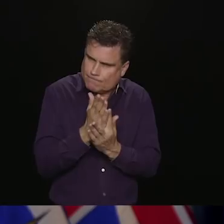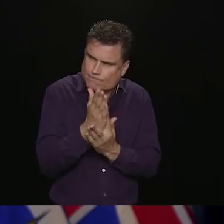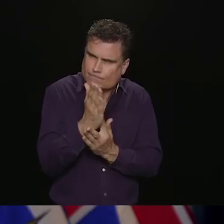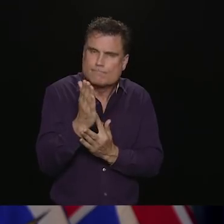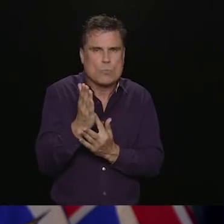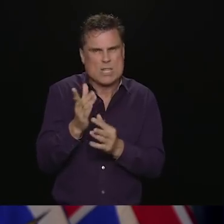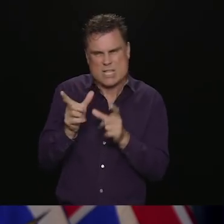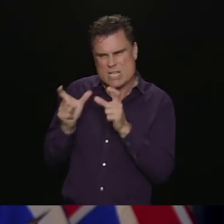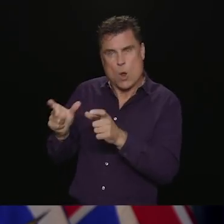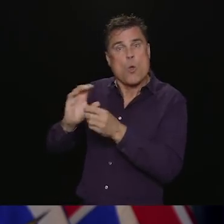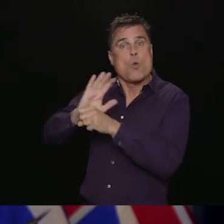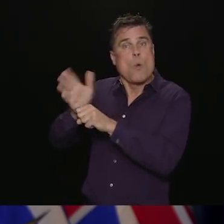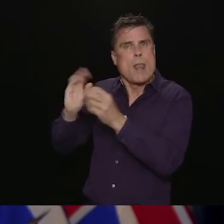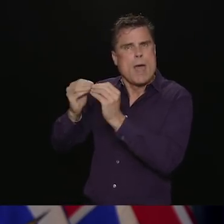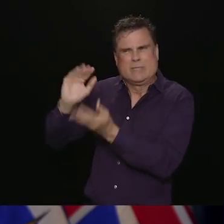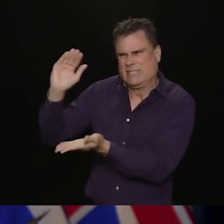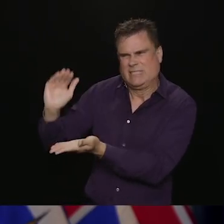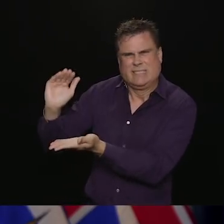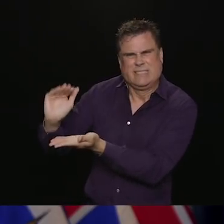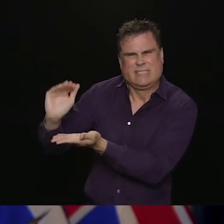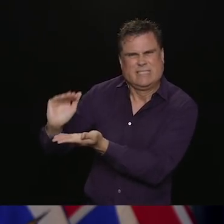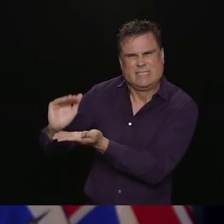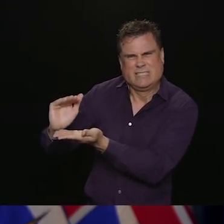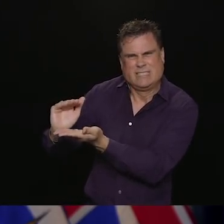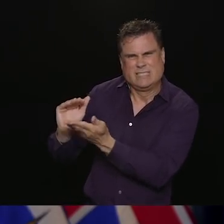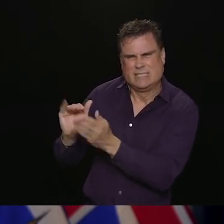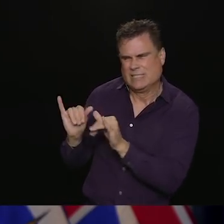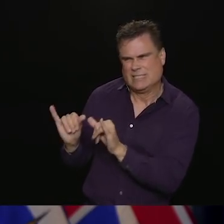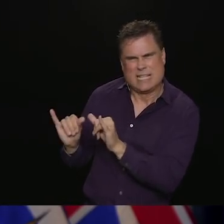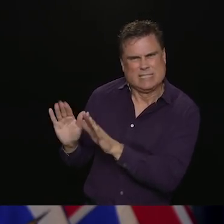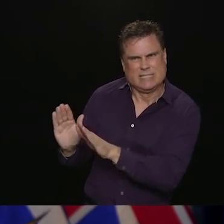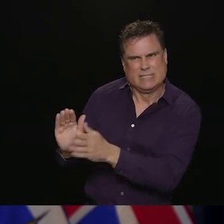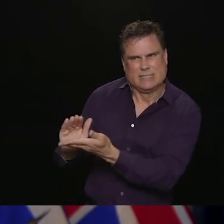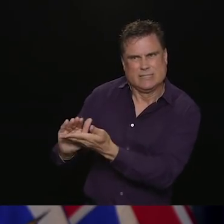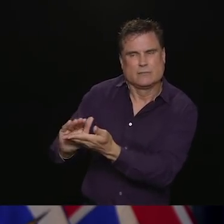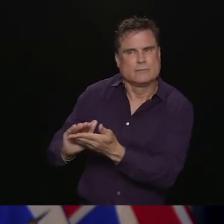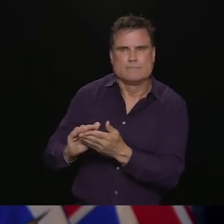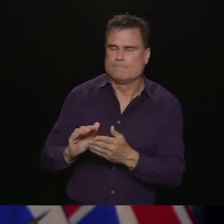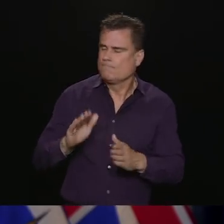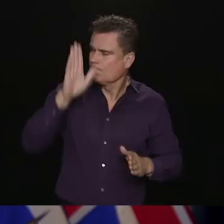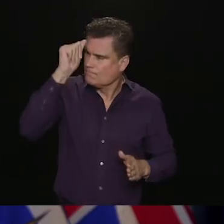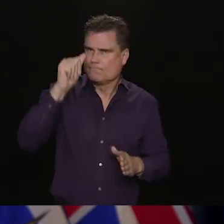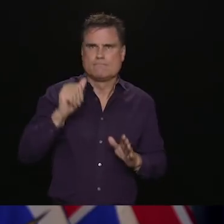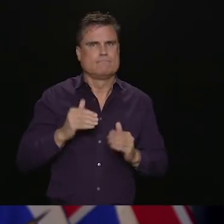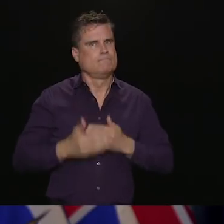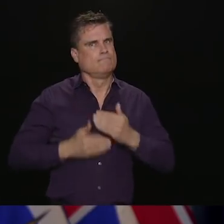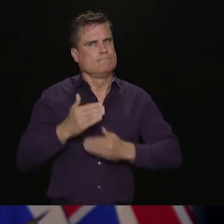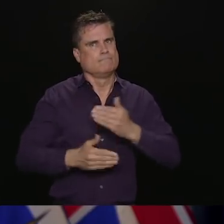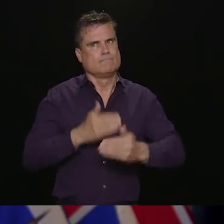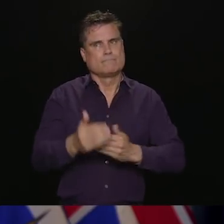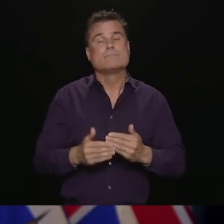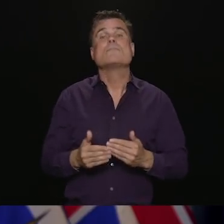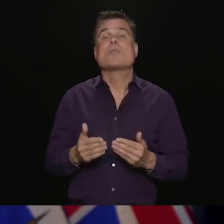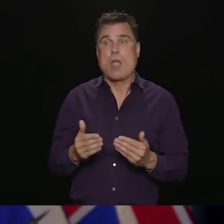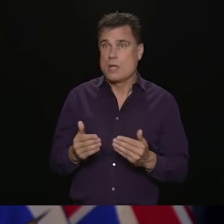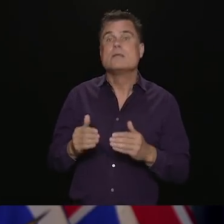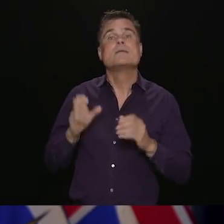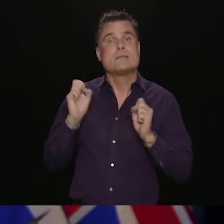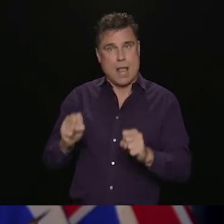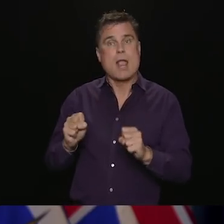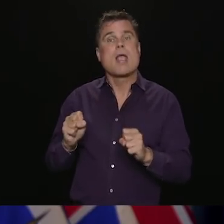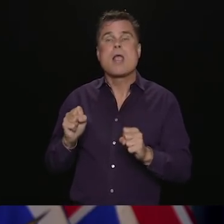can start getting back to other parts of our life. We also need very actively to contain any